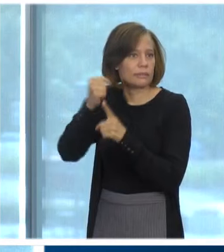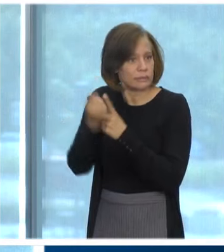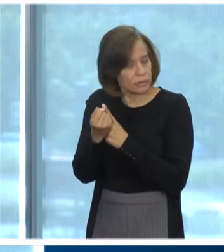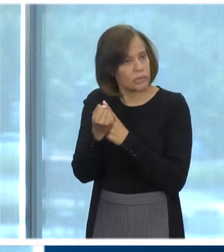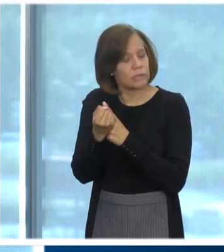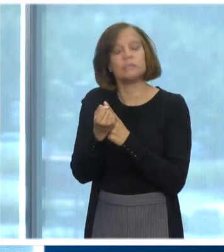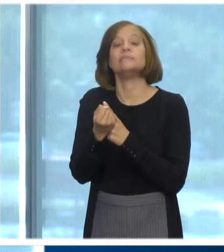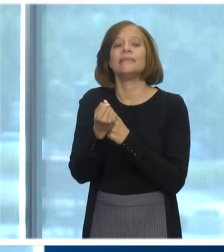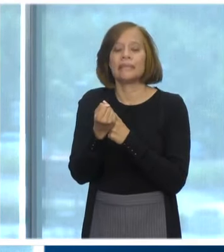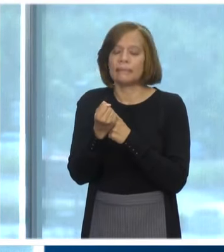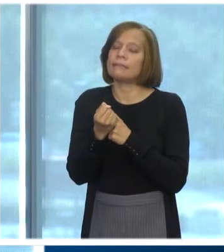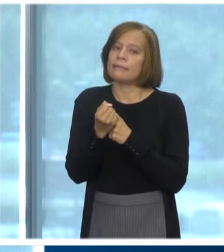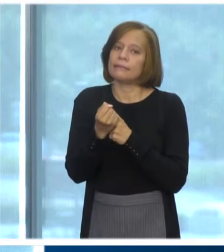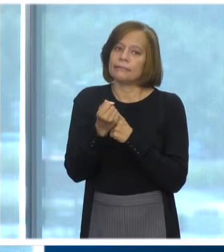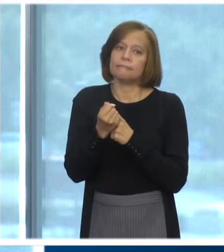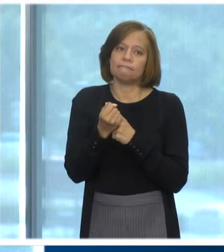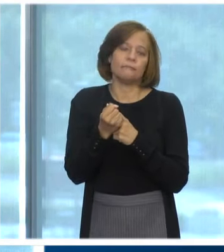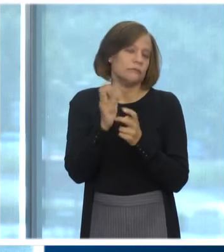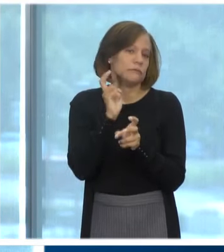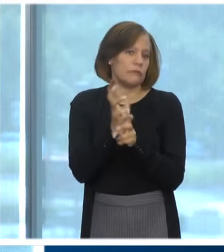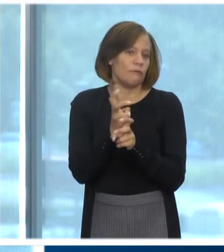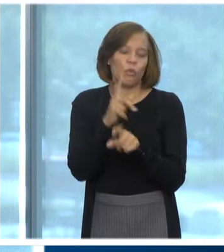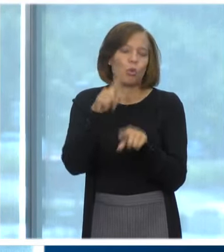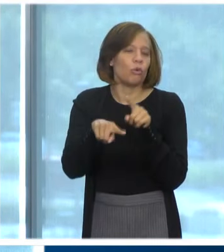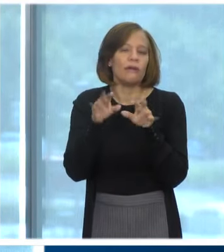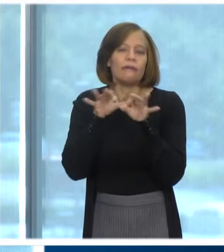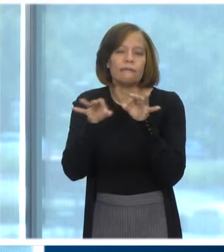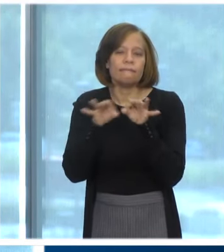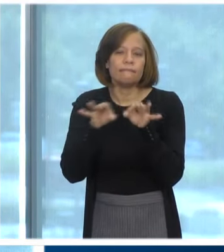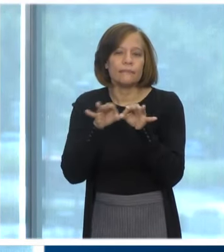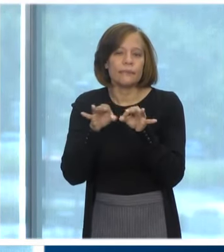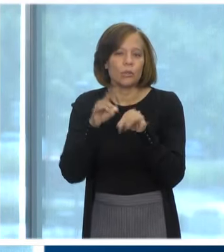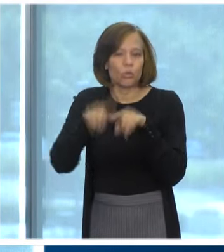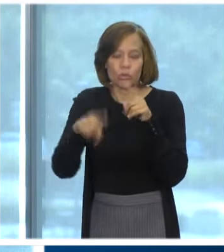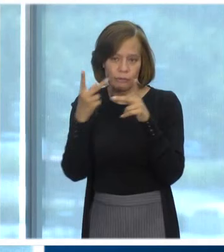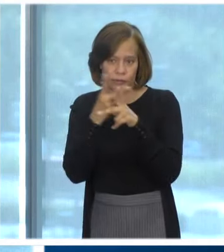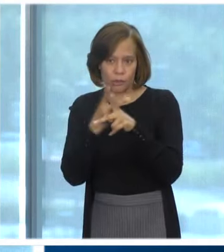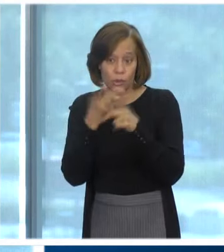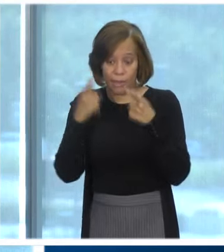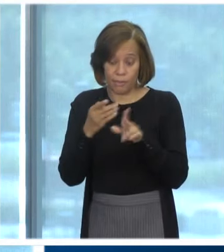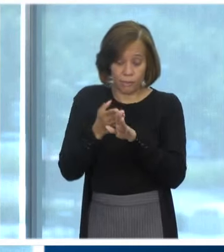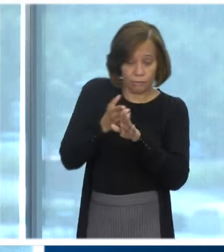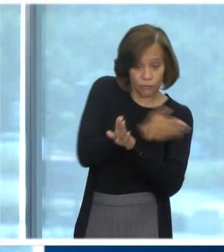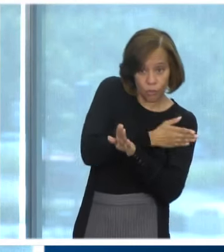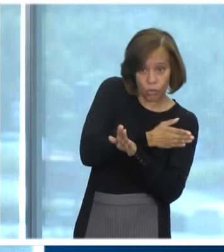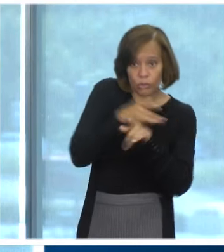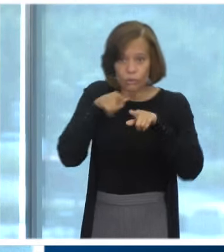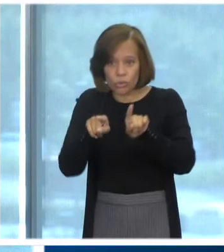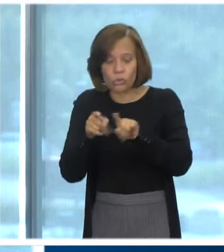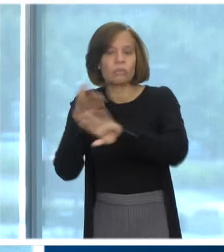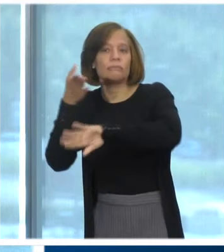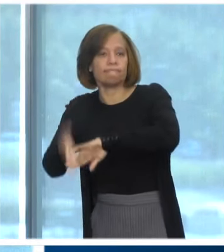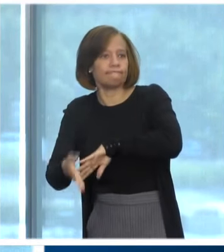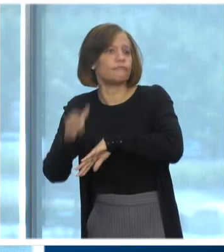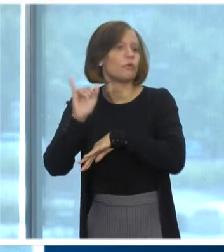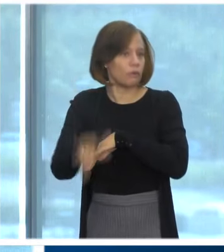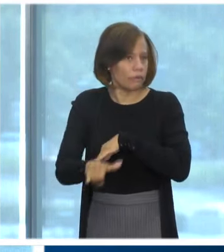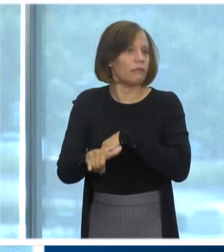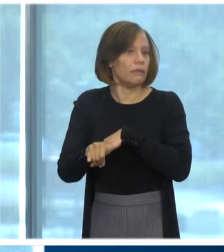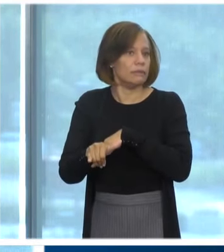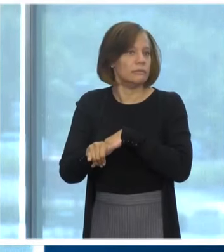thus created the inability to determine what happened before, during, or after a recorded use of force that might have been submitted by a